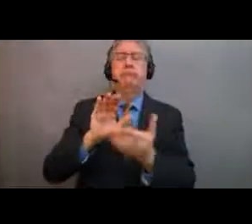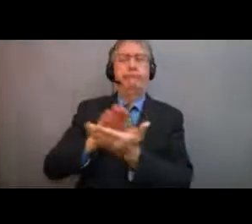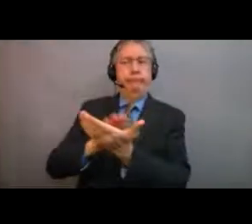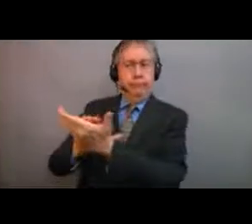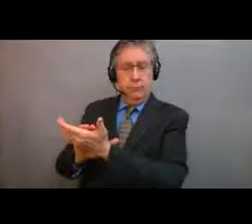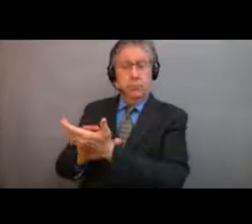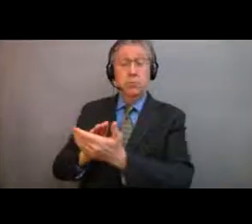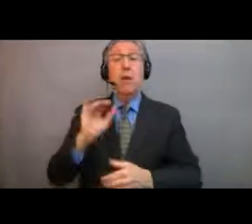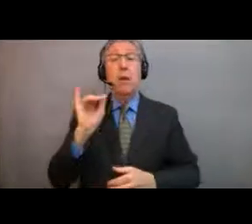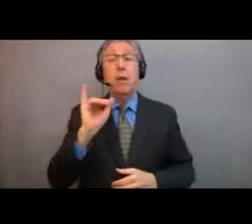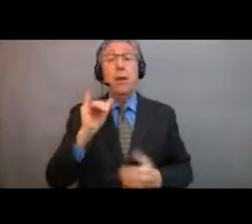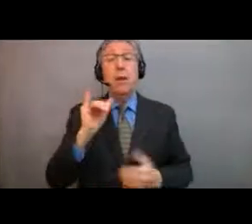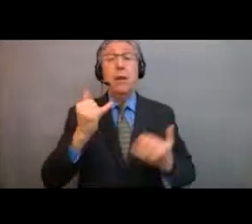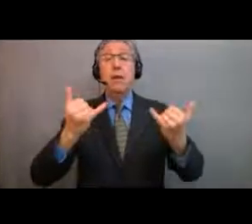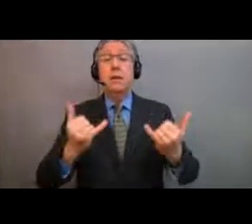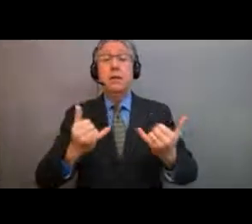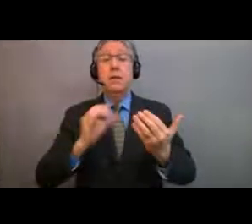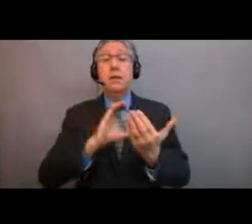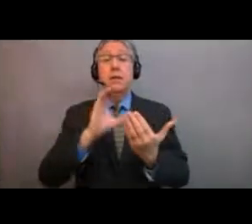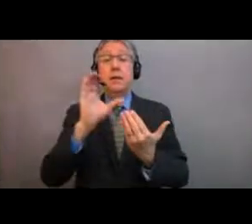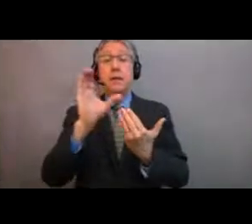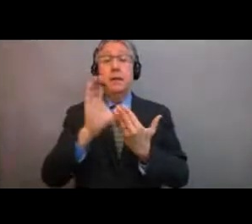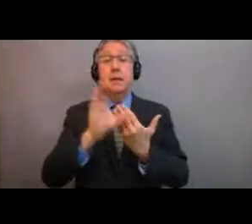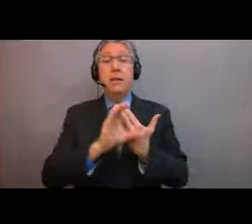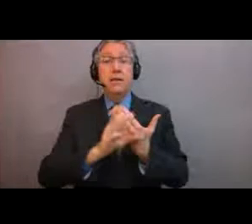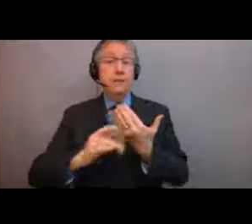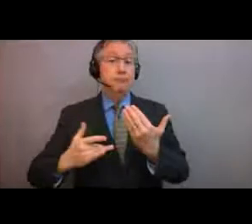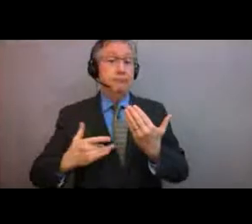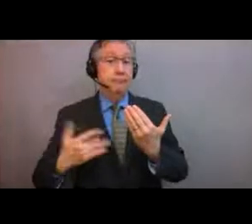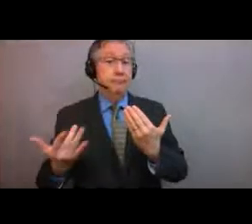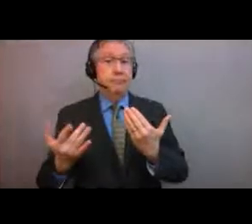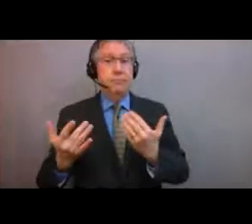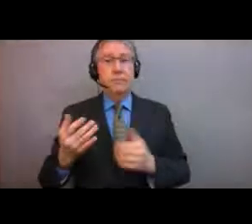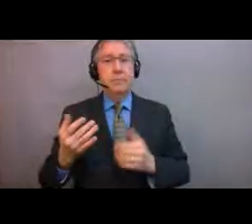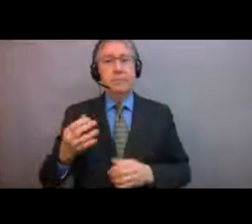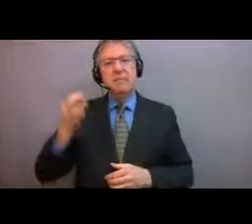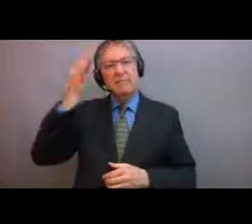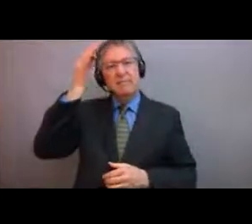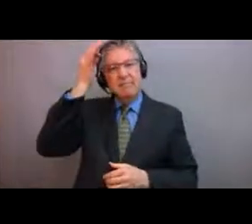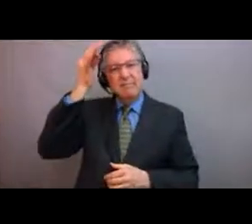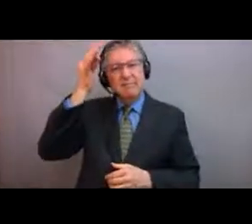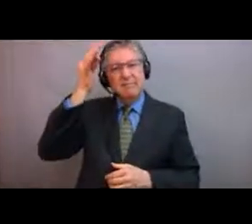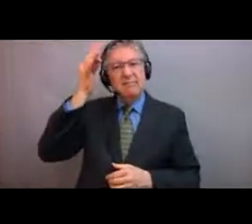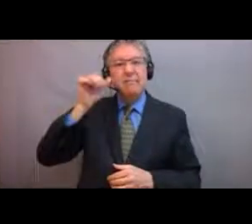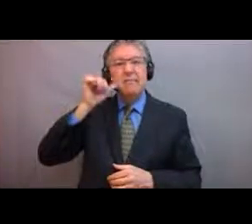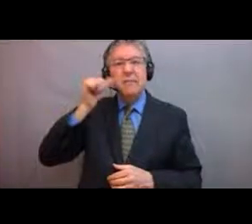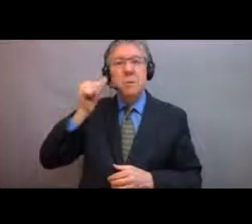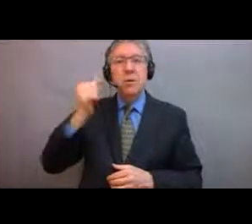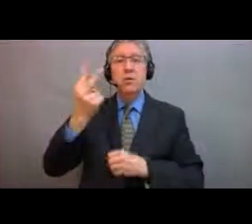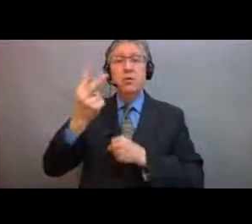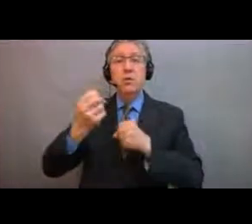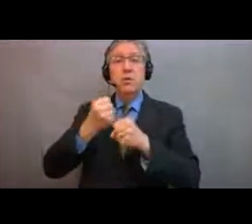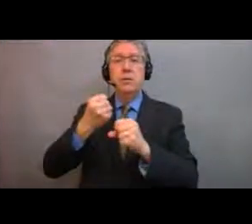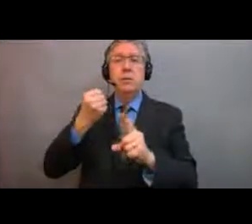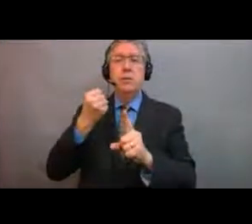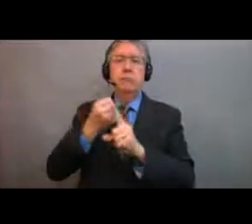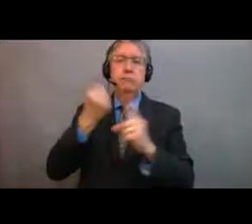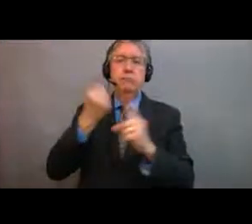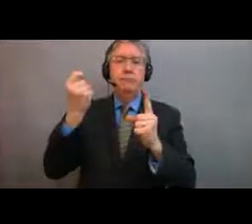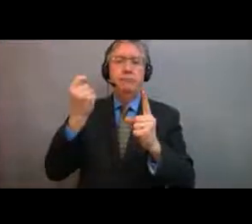calendar day, we're within a day of 2 years of being in the COVID lockdown or the COVID